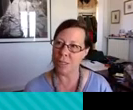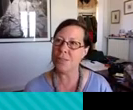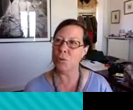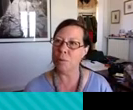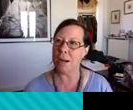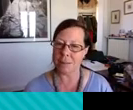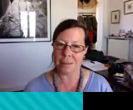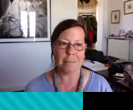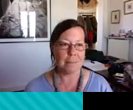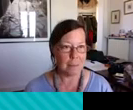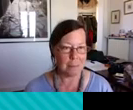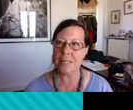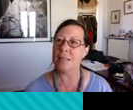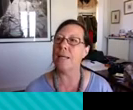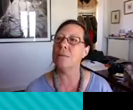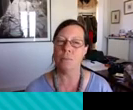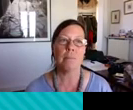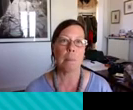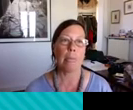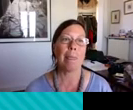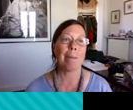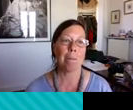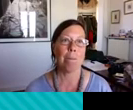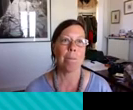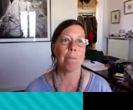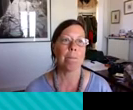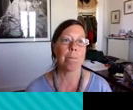the journalist toolbox. Next slide.